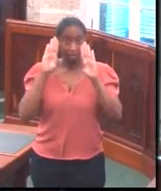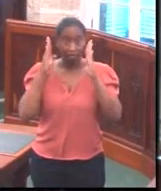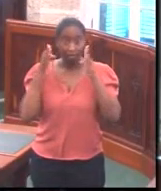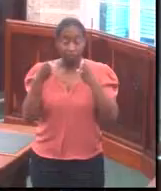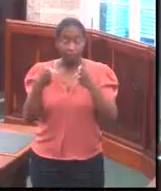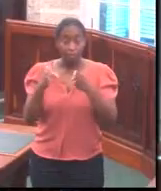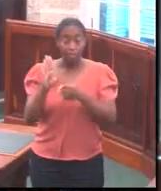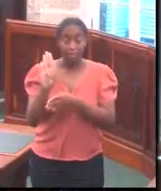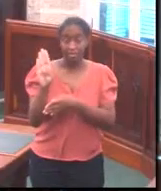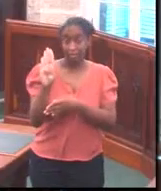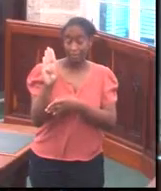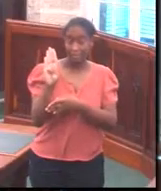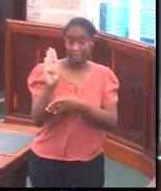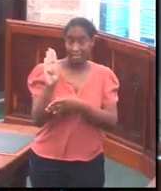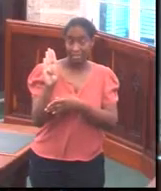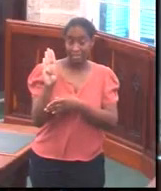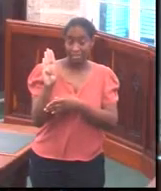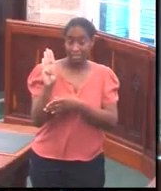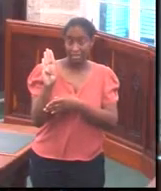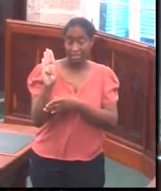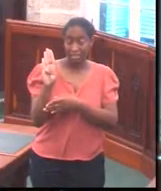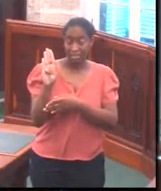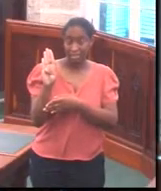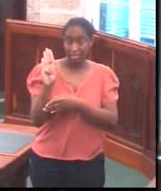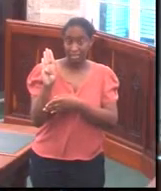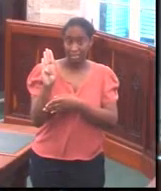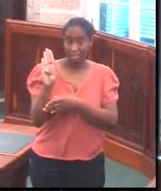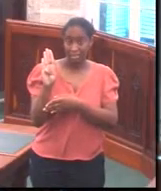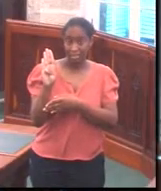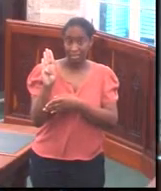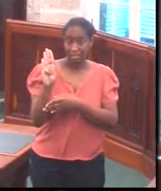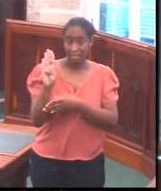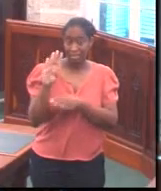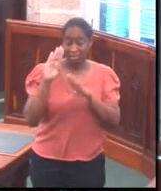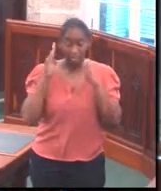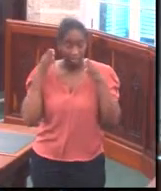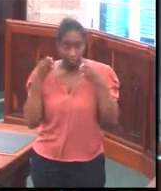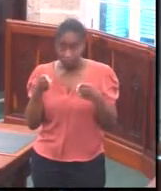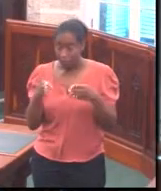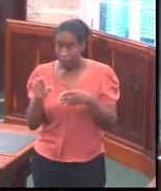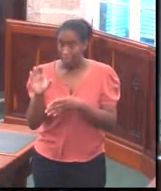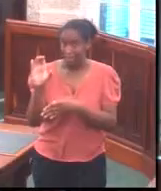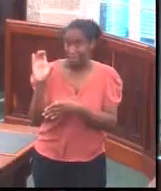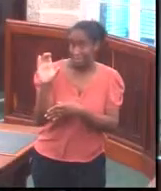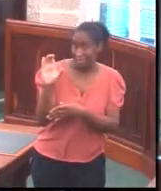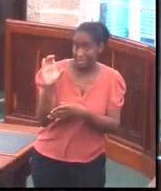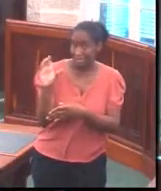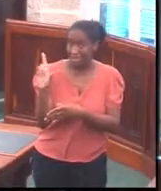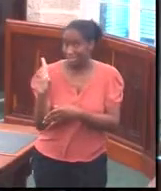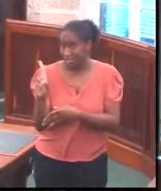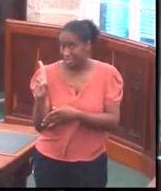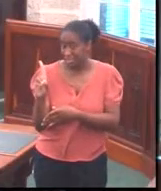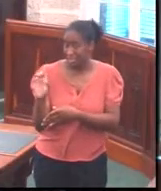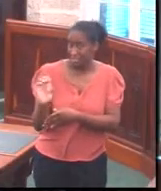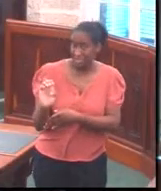This says nothing as it relates to C, D, E,